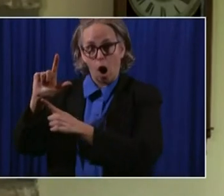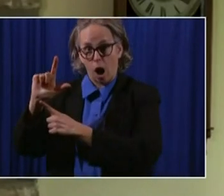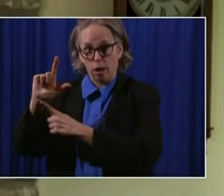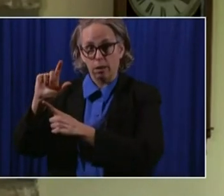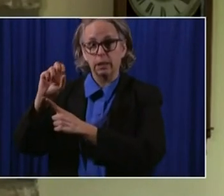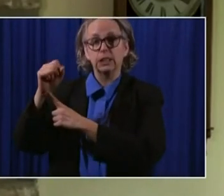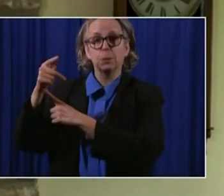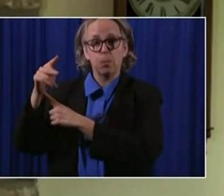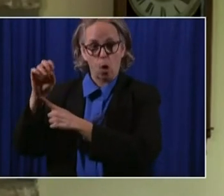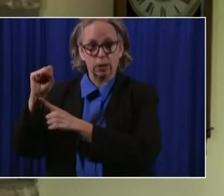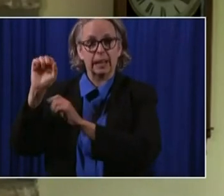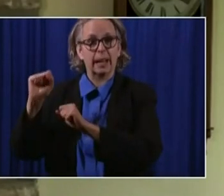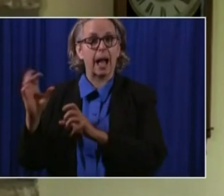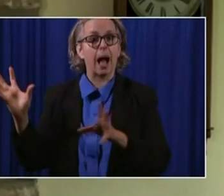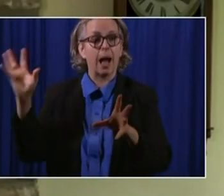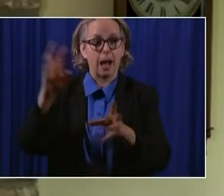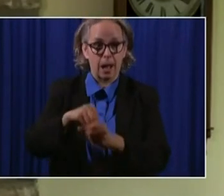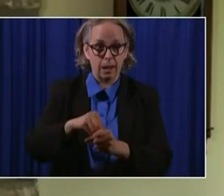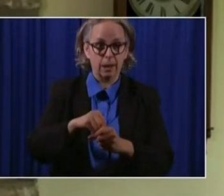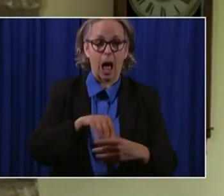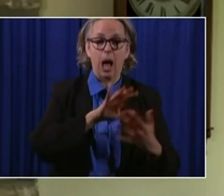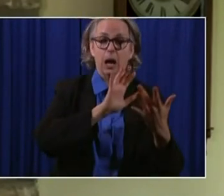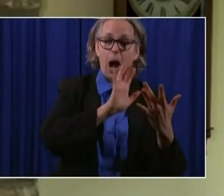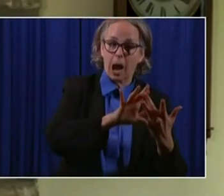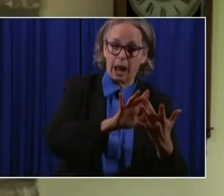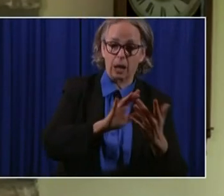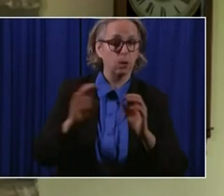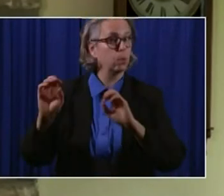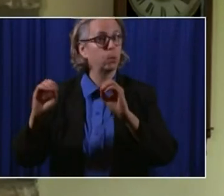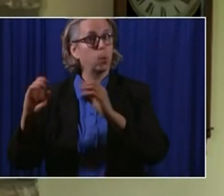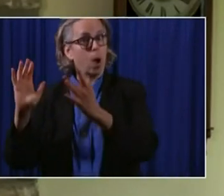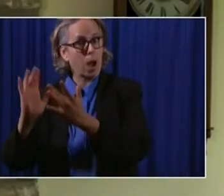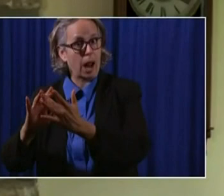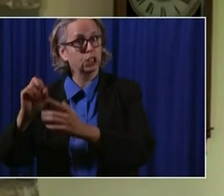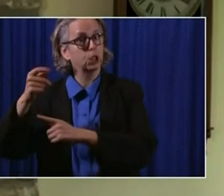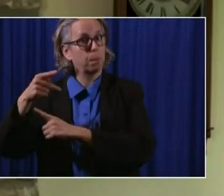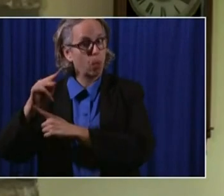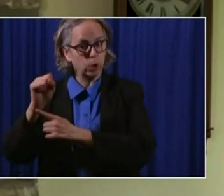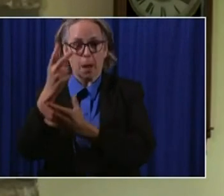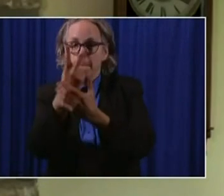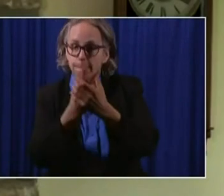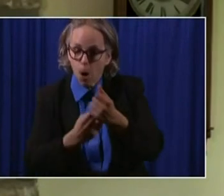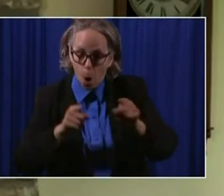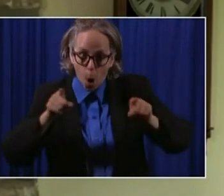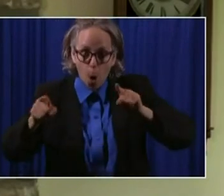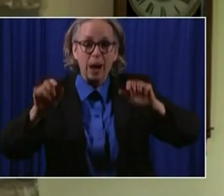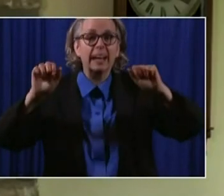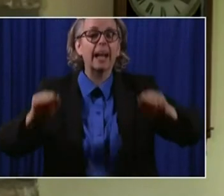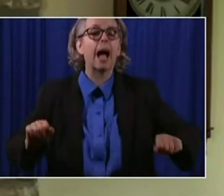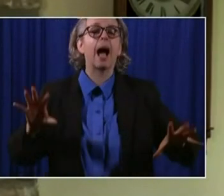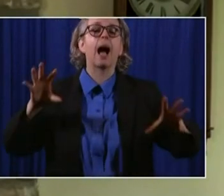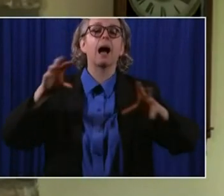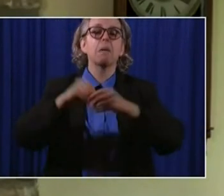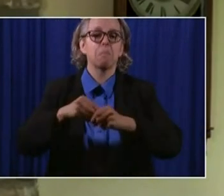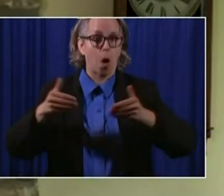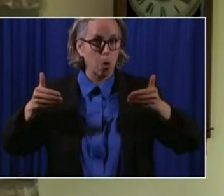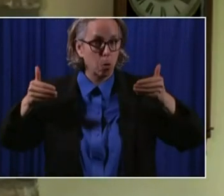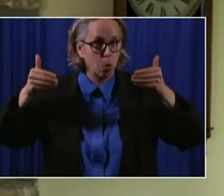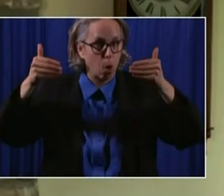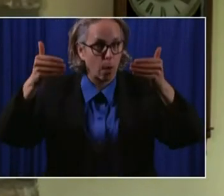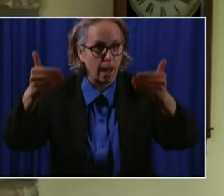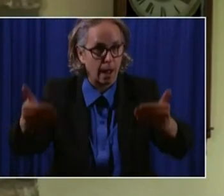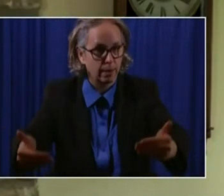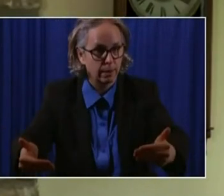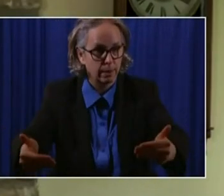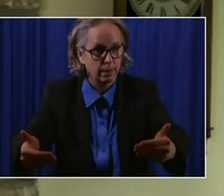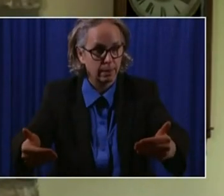and the non-contact sports. Again, we lay out exactly the roadmap and how this